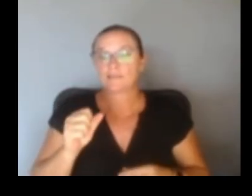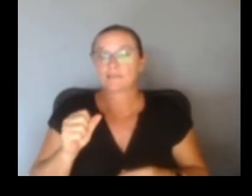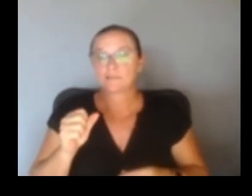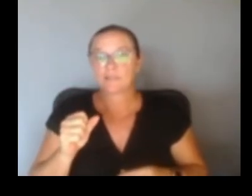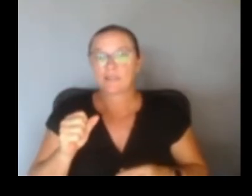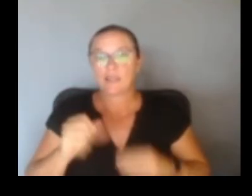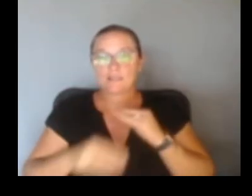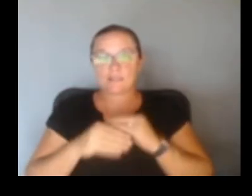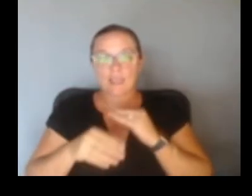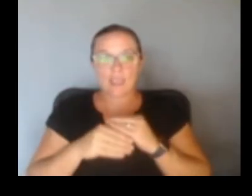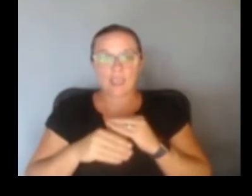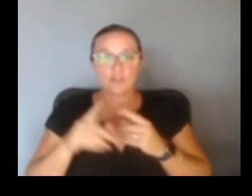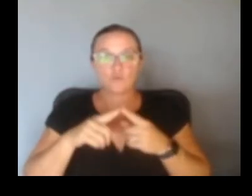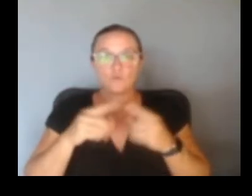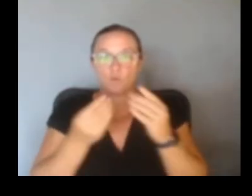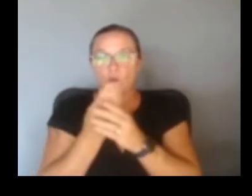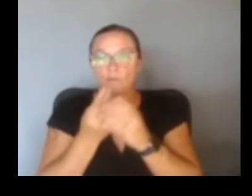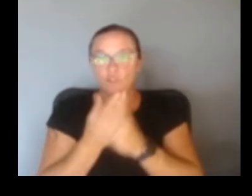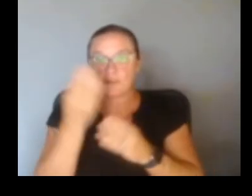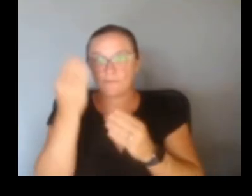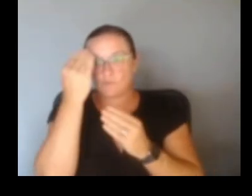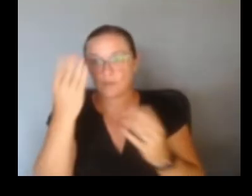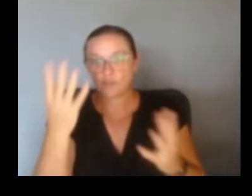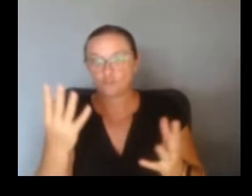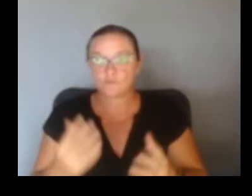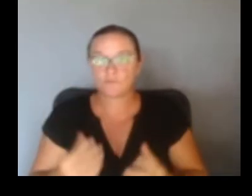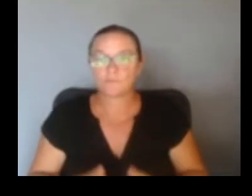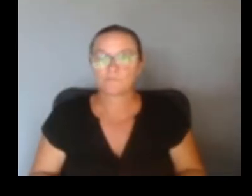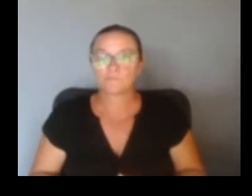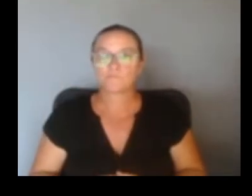of eruption information,